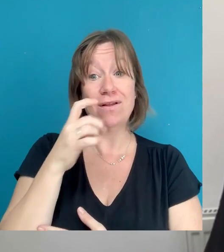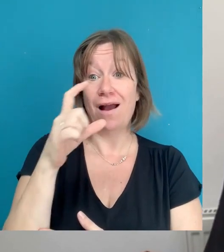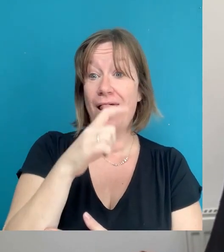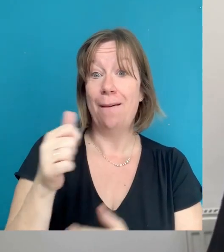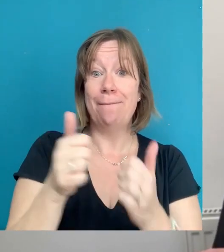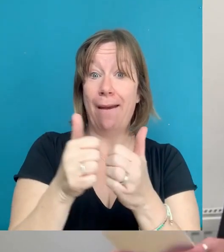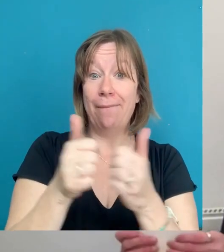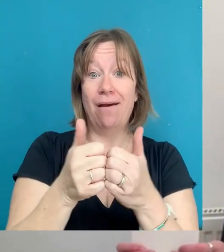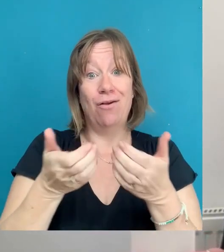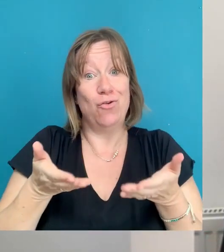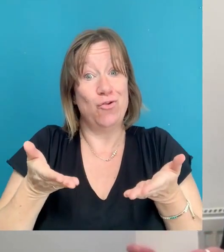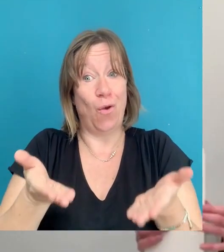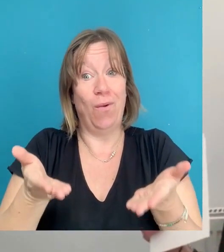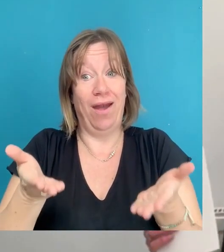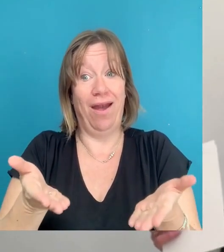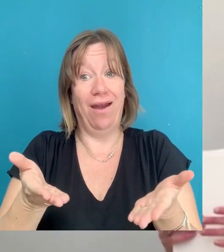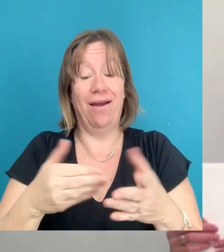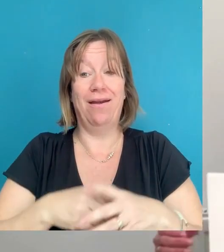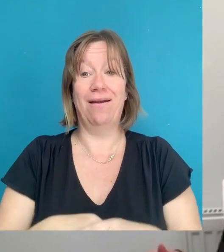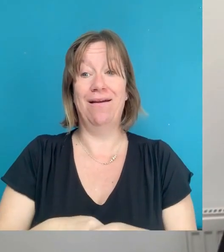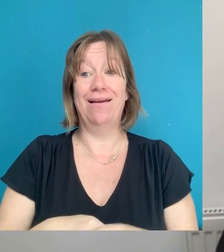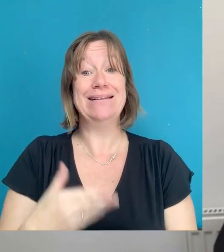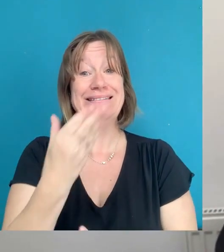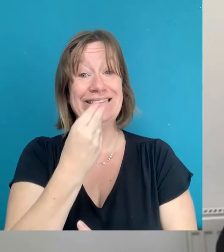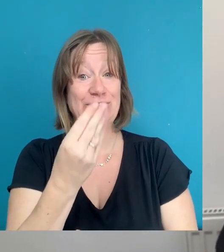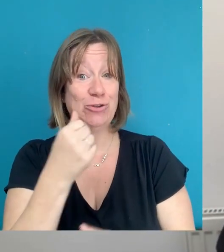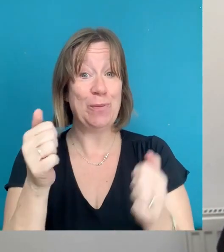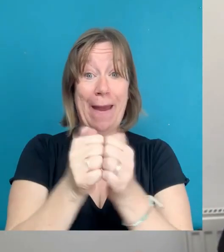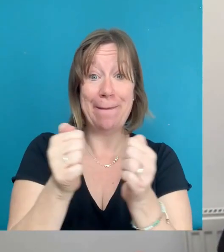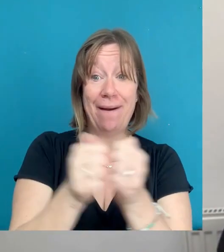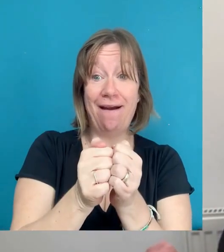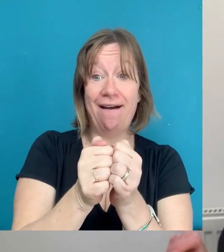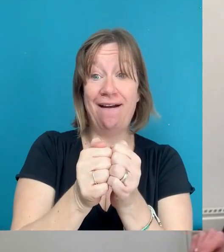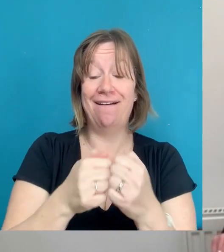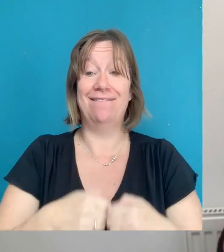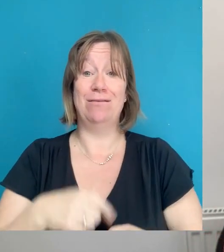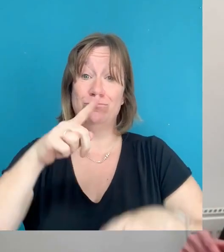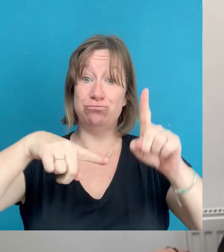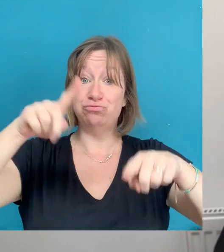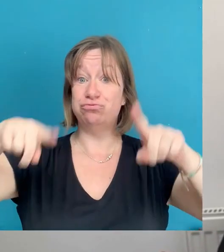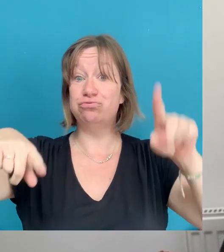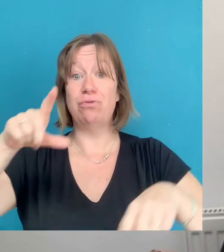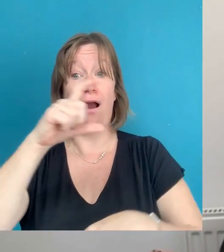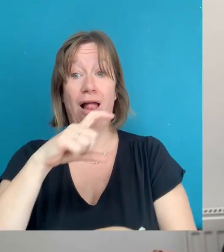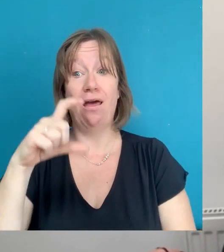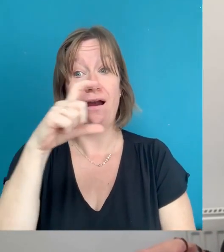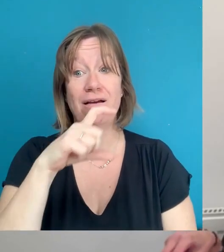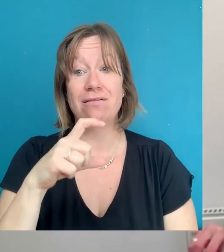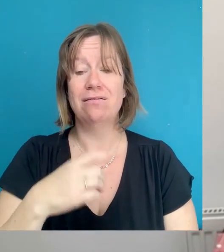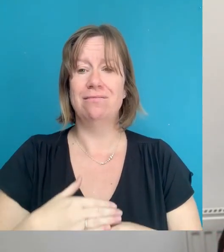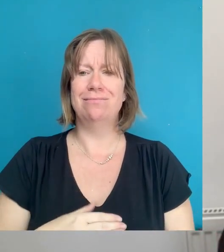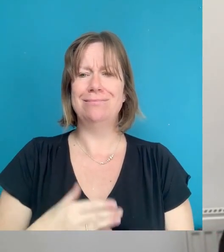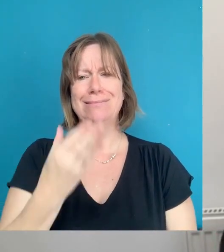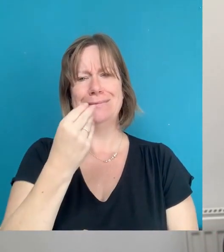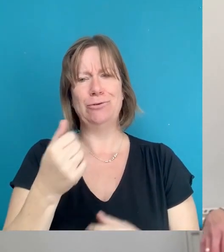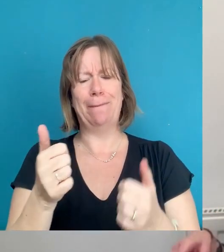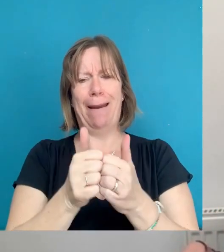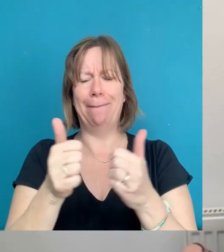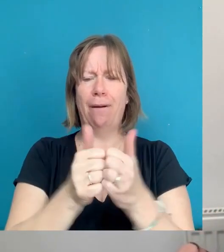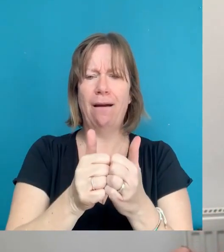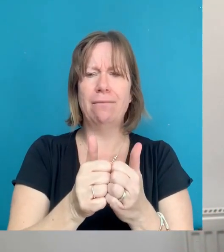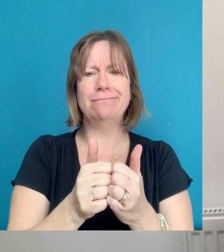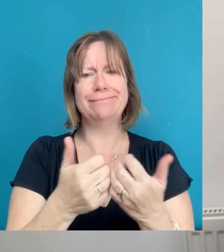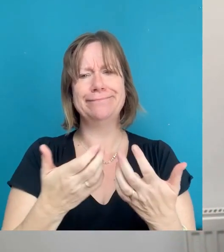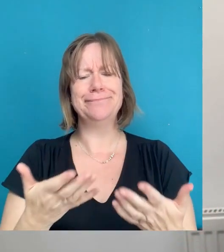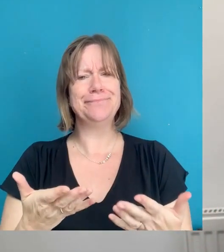got, like I said, I've got watercolour papers, soaking currently. I've got tissue paper in a variety of colours. And the